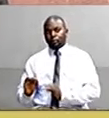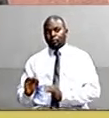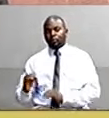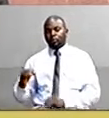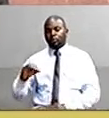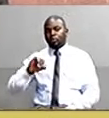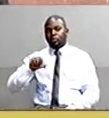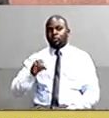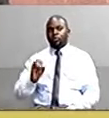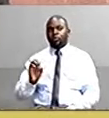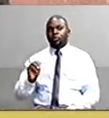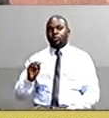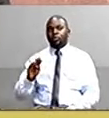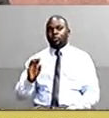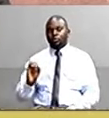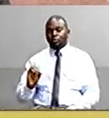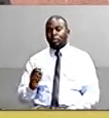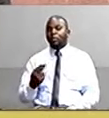That was